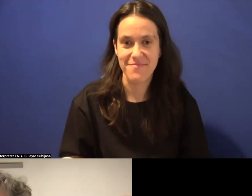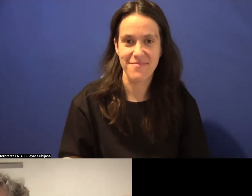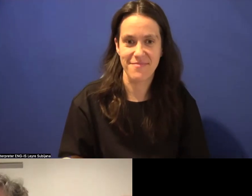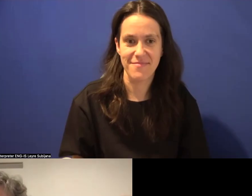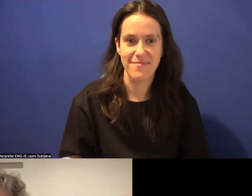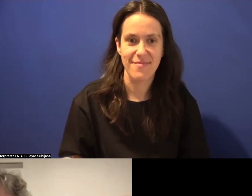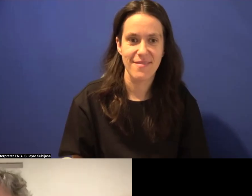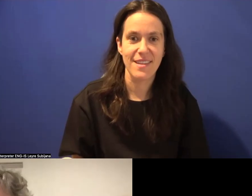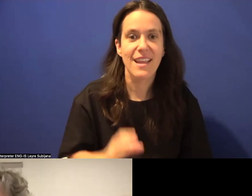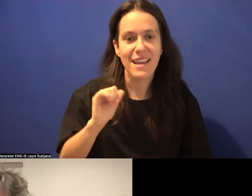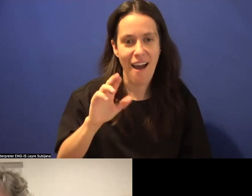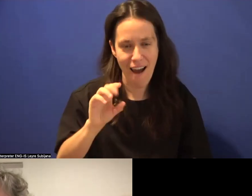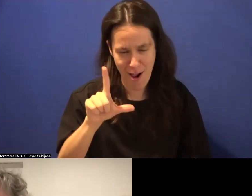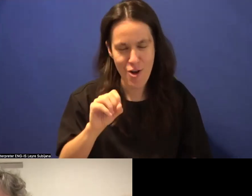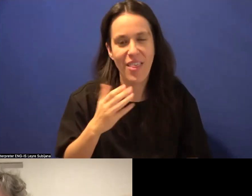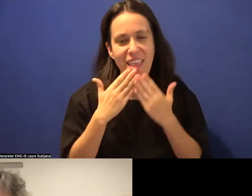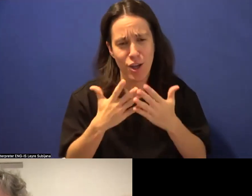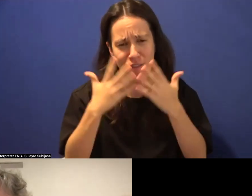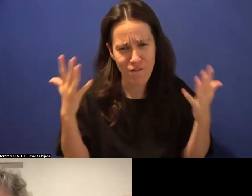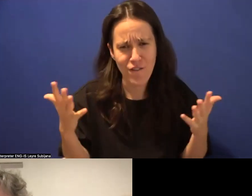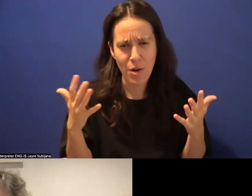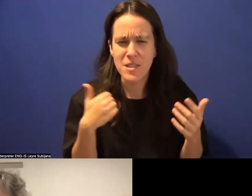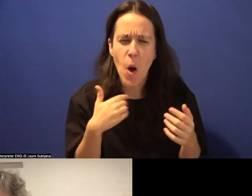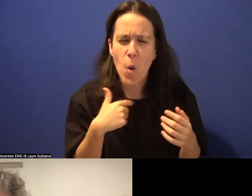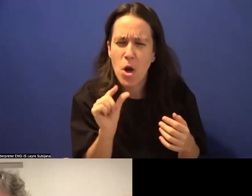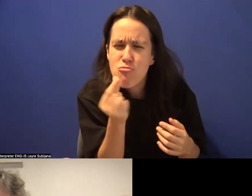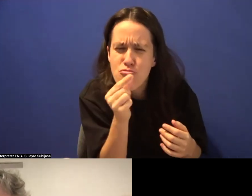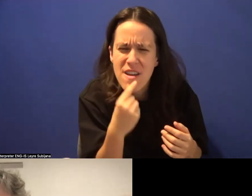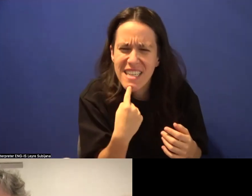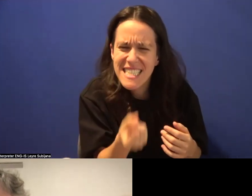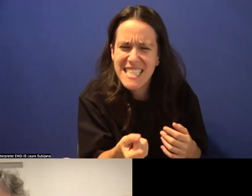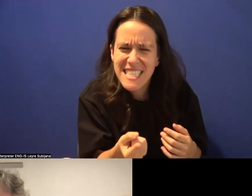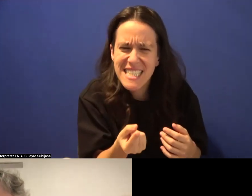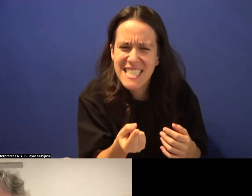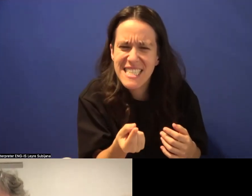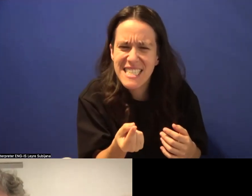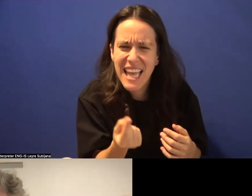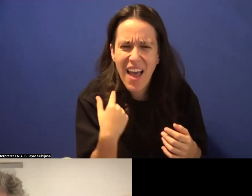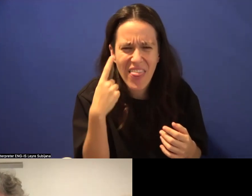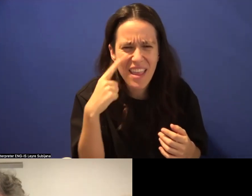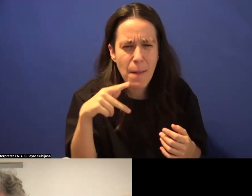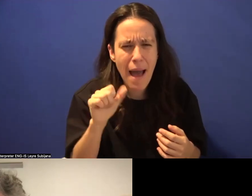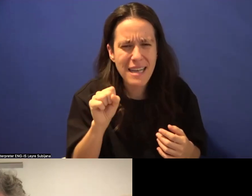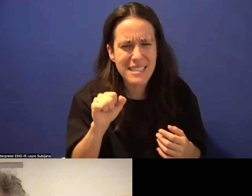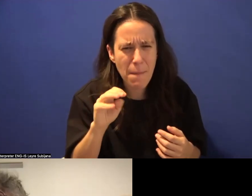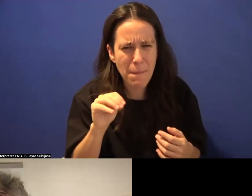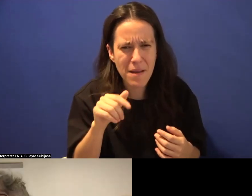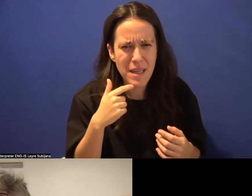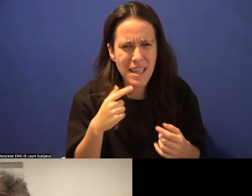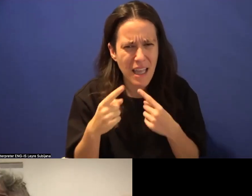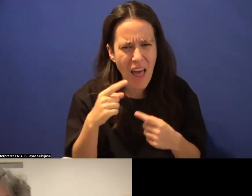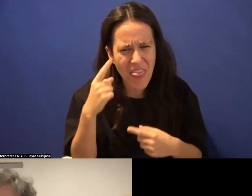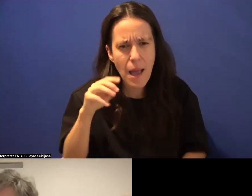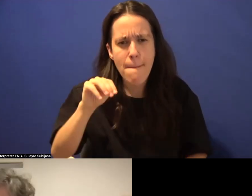Thank you very much. Let me briefly mention in passing that there seems to be work on that topic on spoken languages. I think Maria